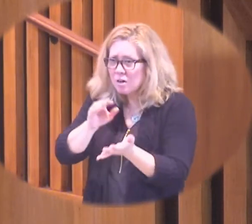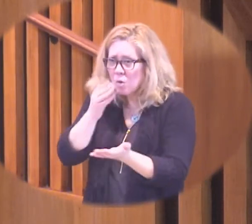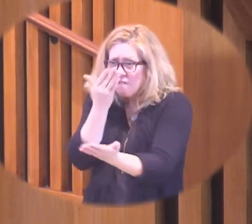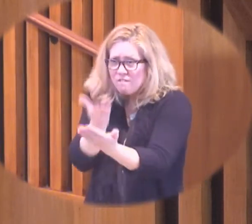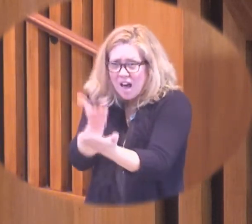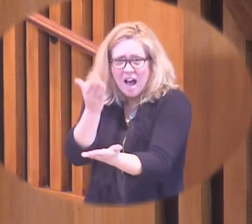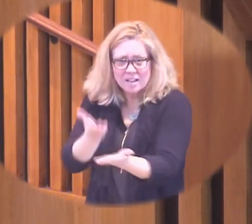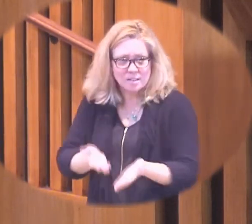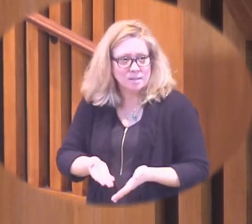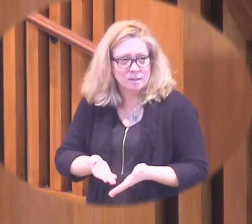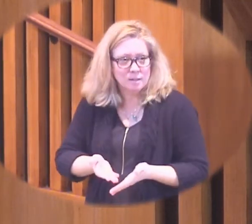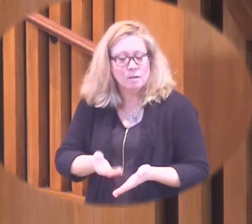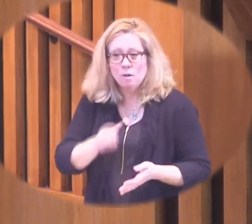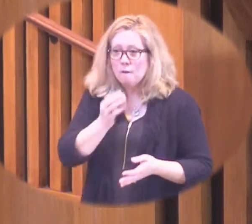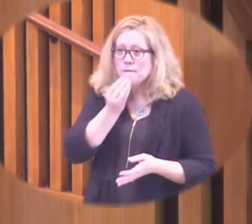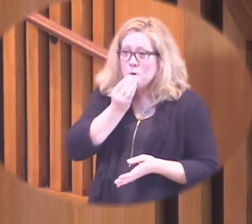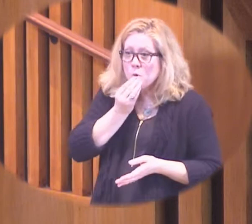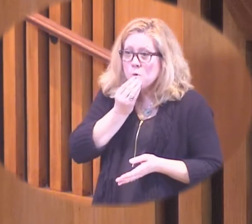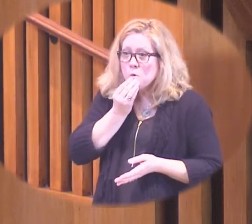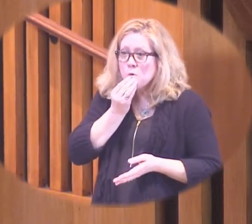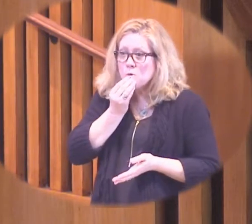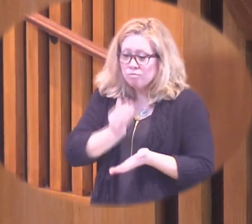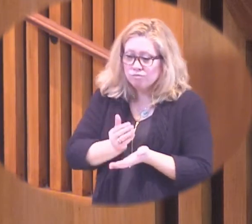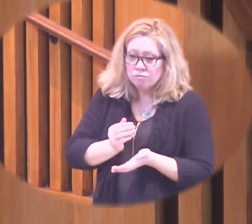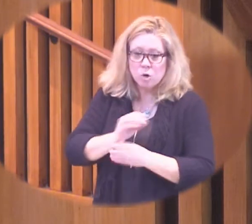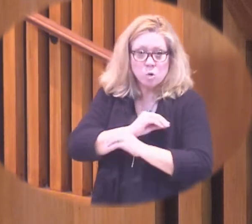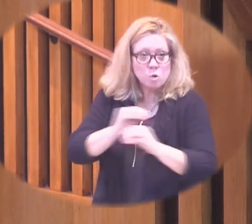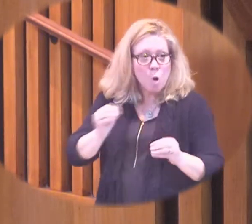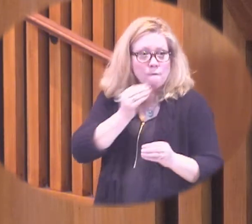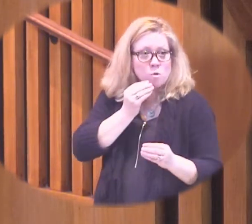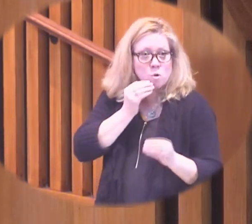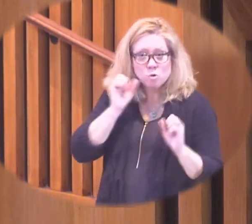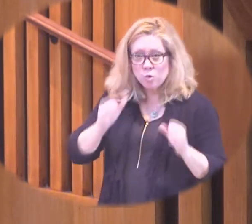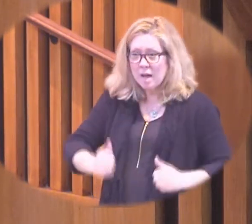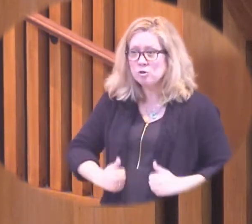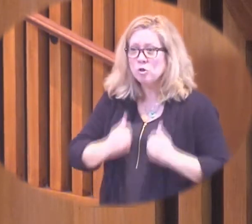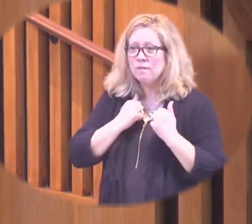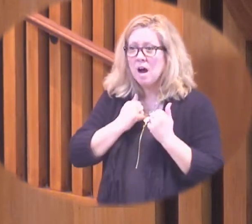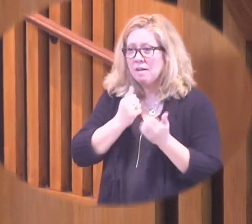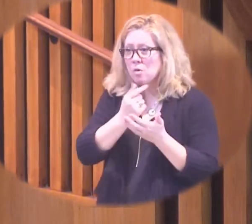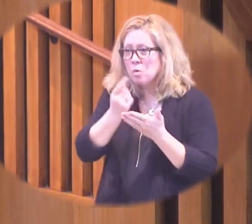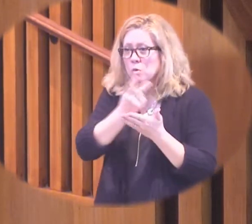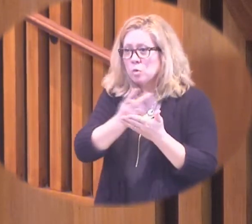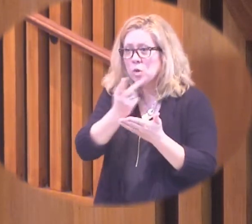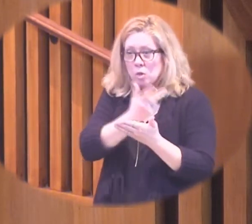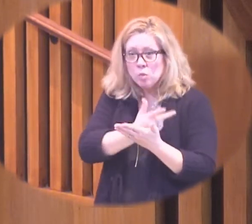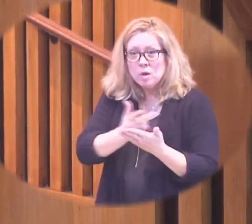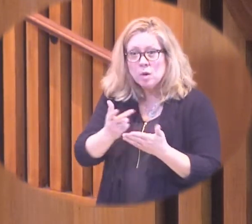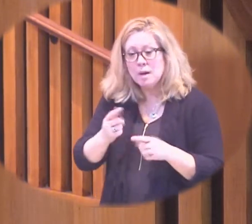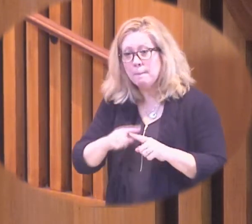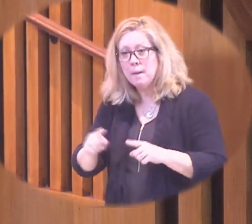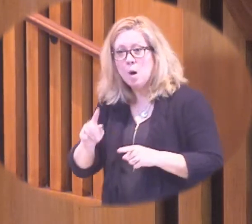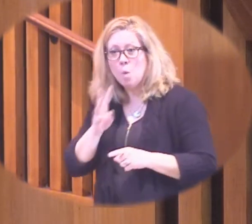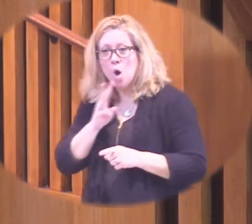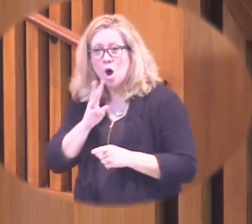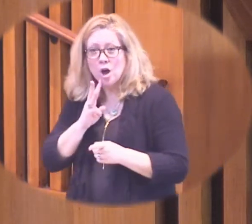we can live without food for several weeks, but only without water for a few days.